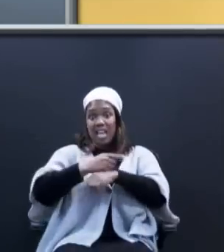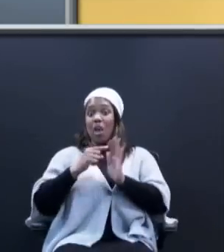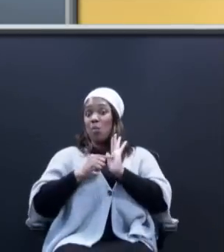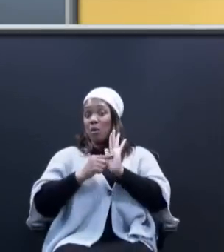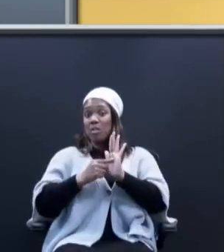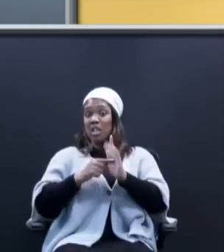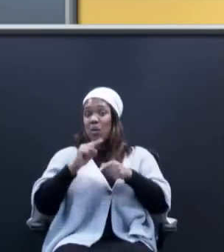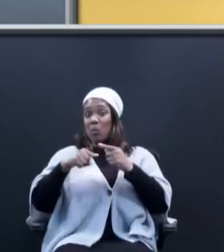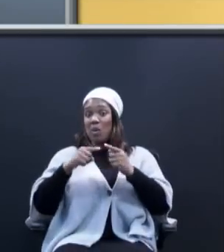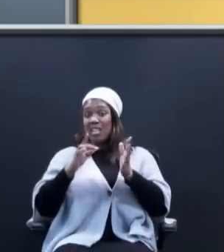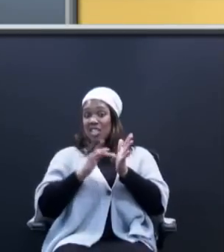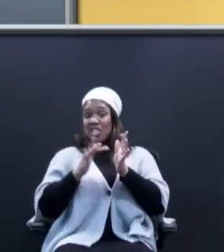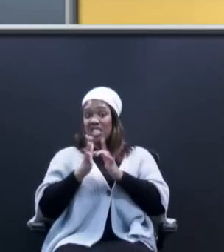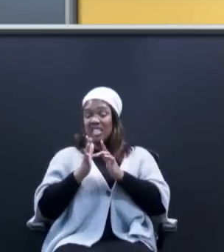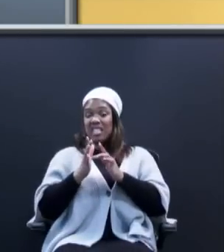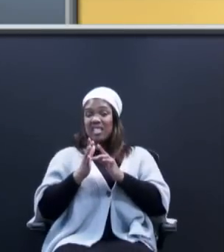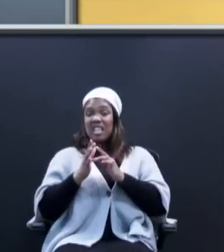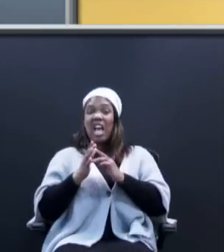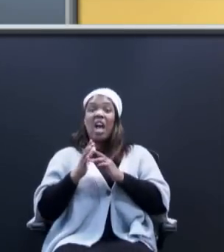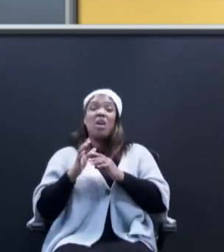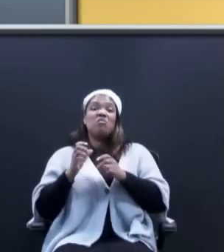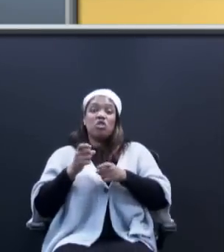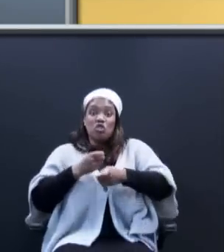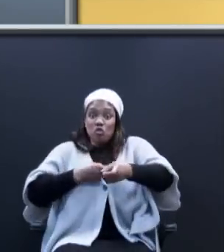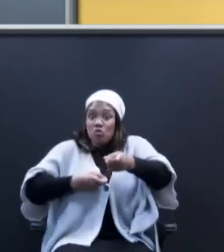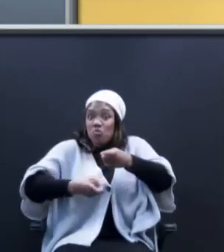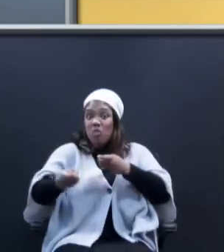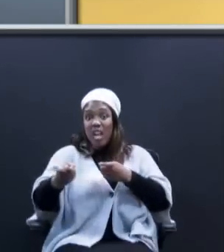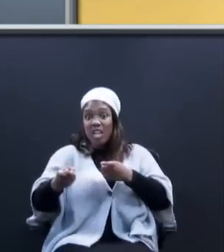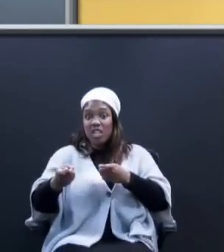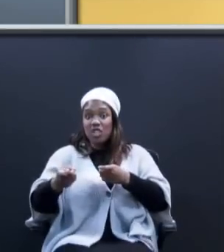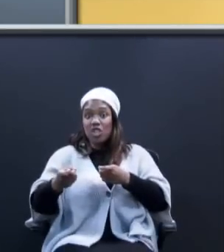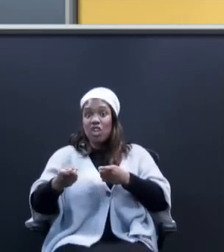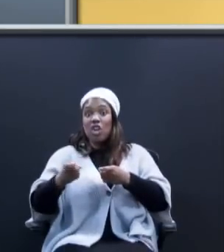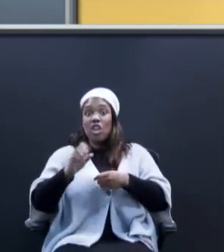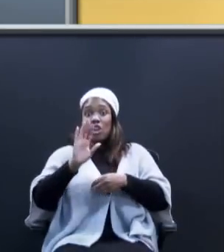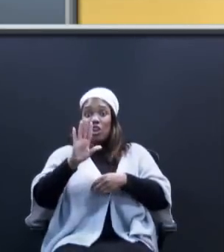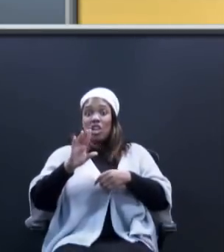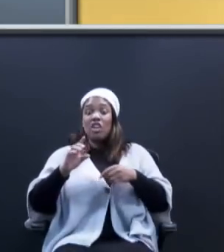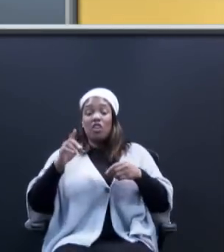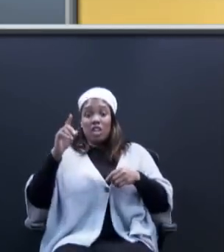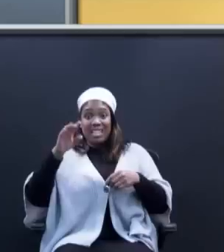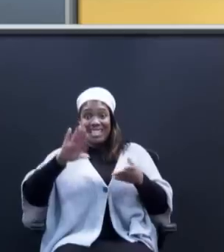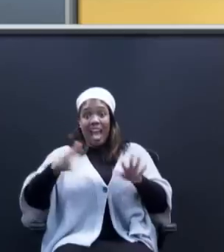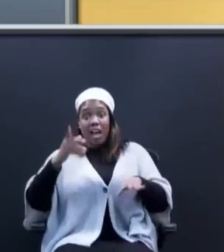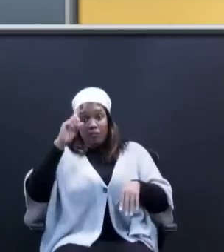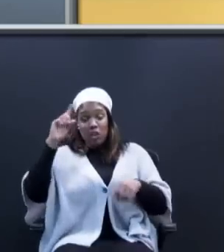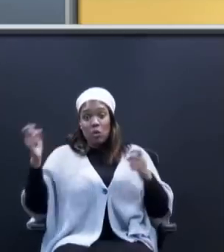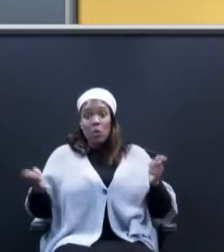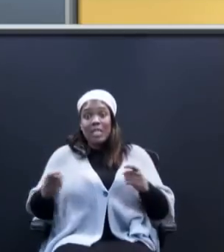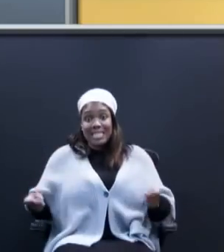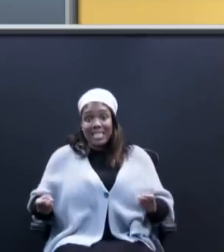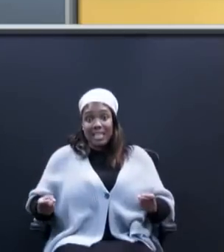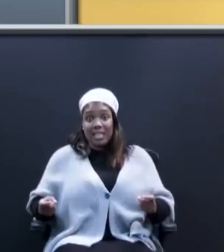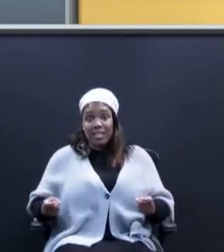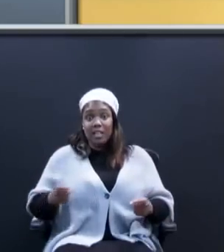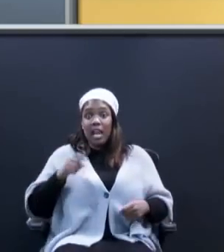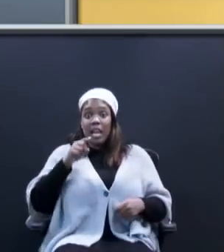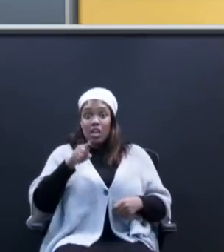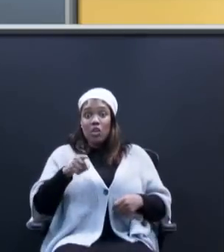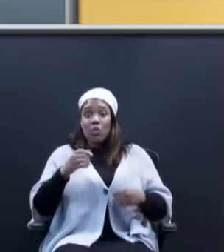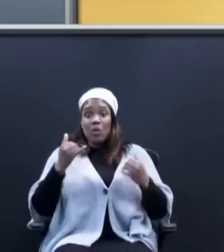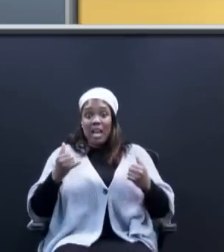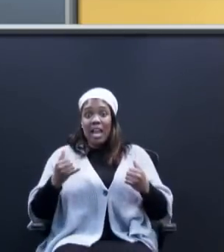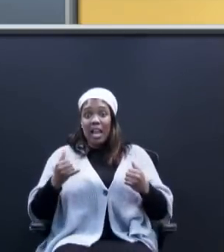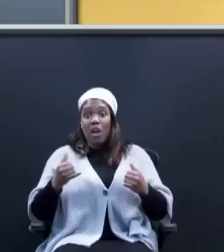when he died for you. But let's back up to Leviticus, the 16th chapter, and run this day down. Leviticus chapter 16.